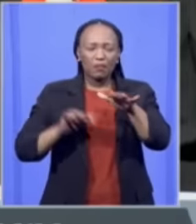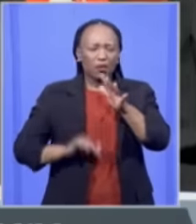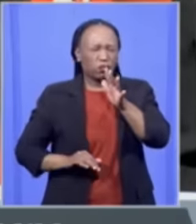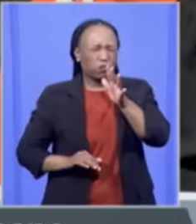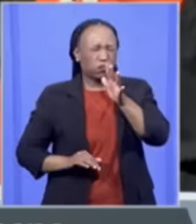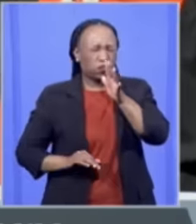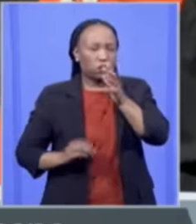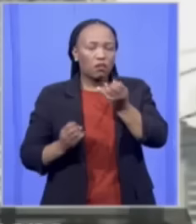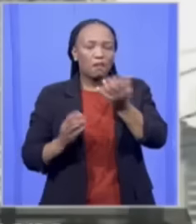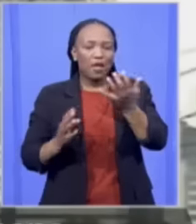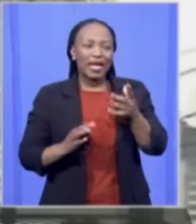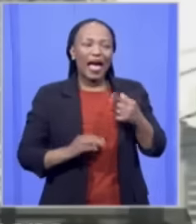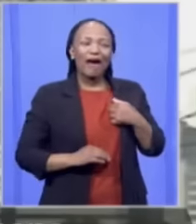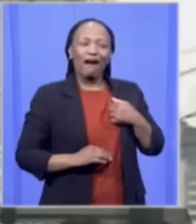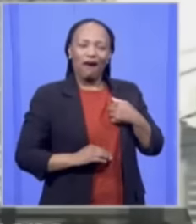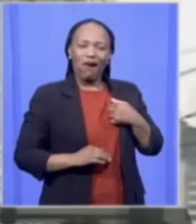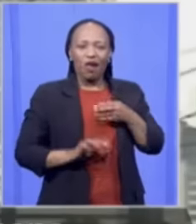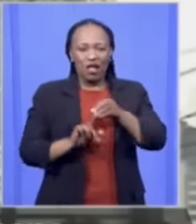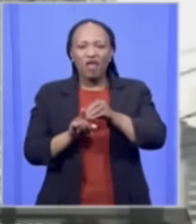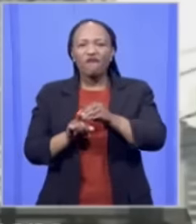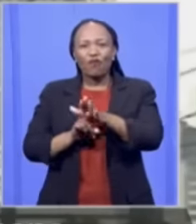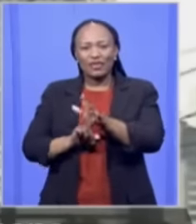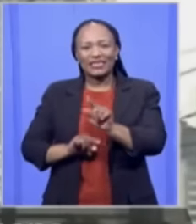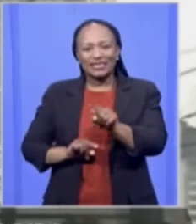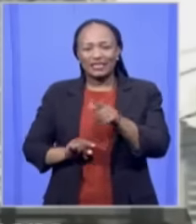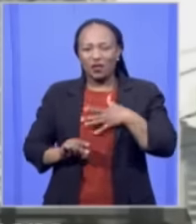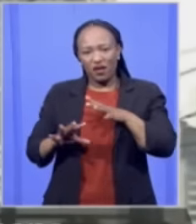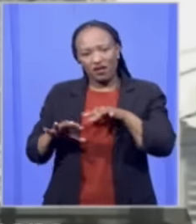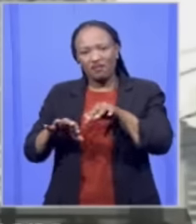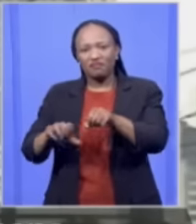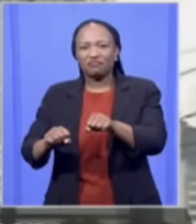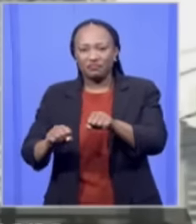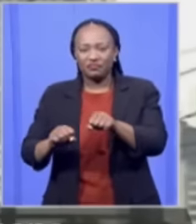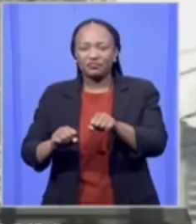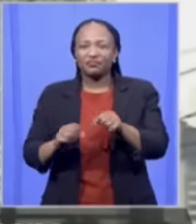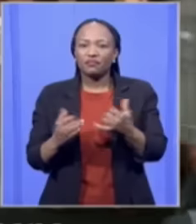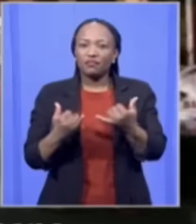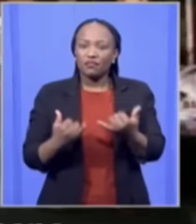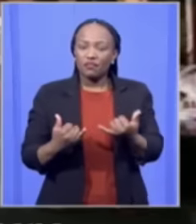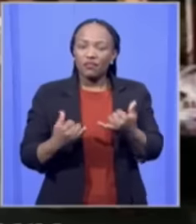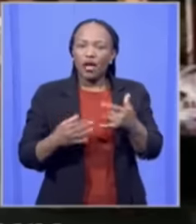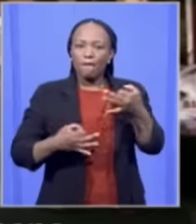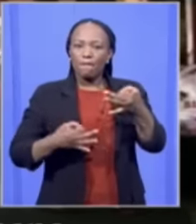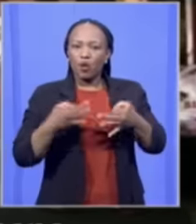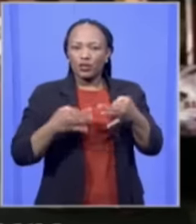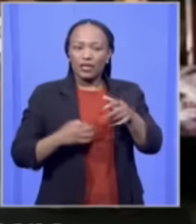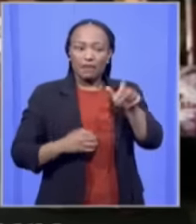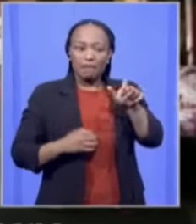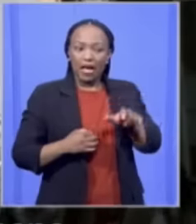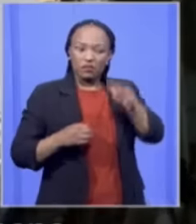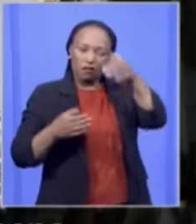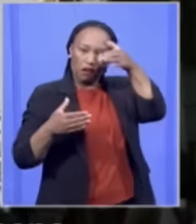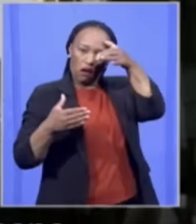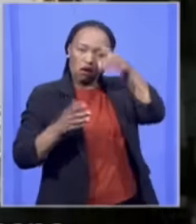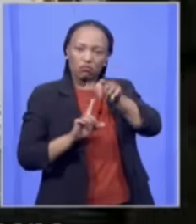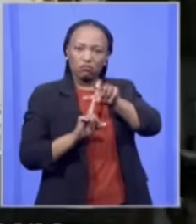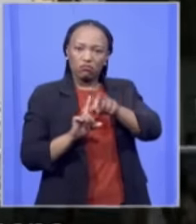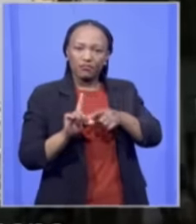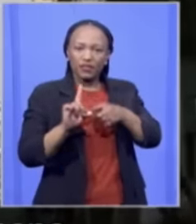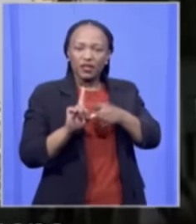So that's influence. Mo kgasong eno re utlwa fa moitsanape wa dipolotiki a re morero wa vote go tlhoka